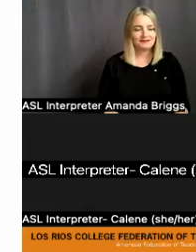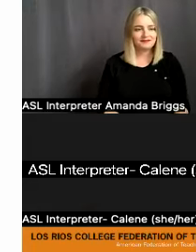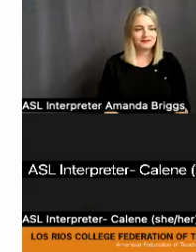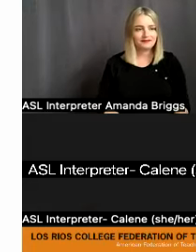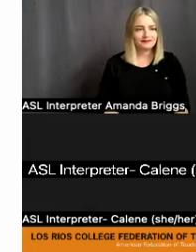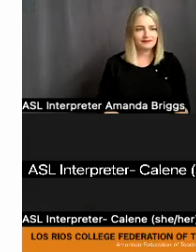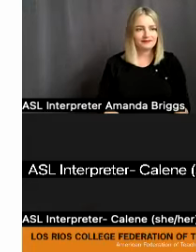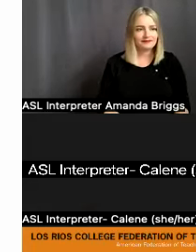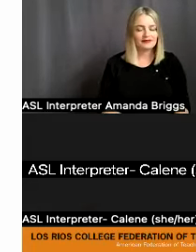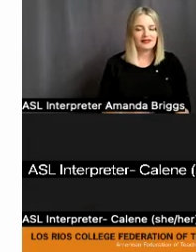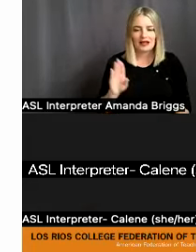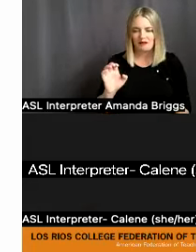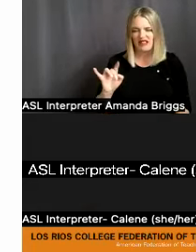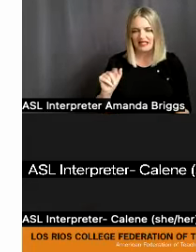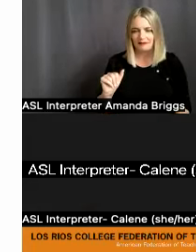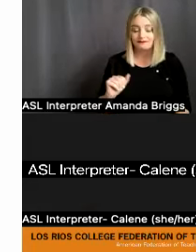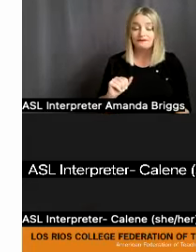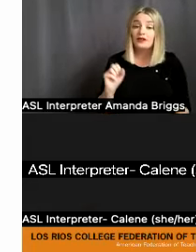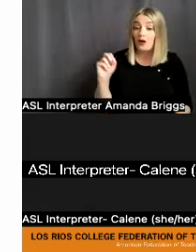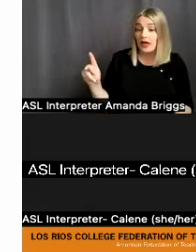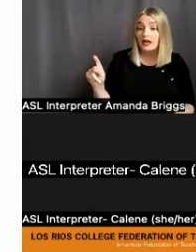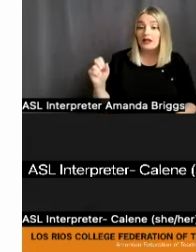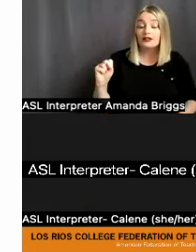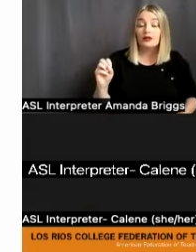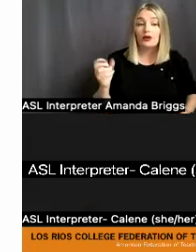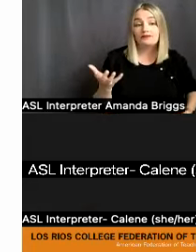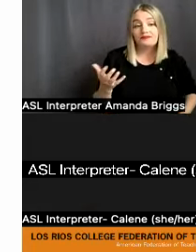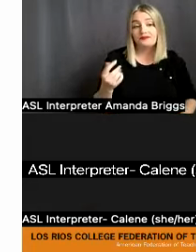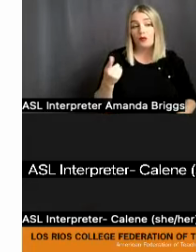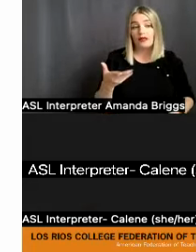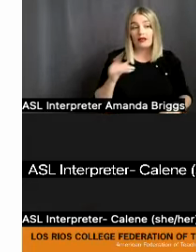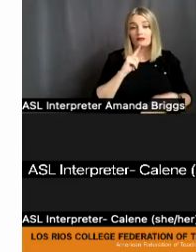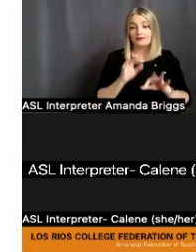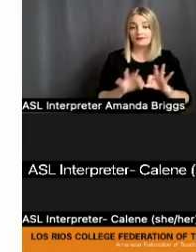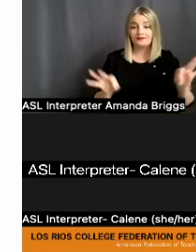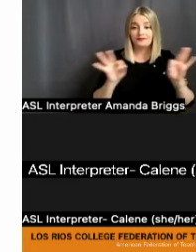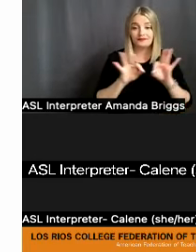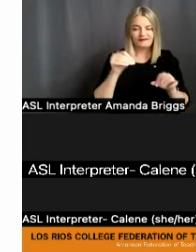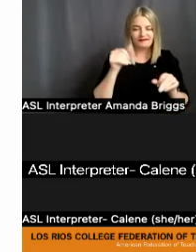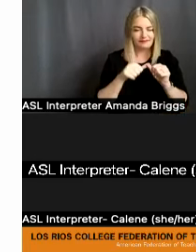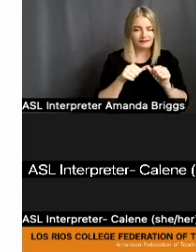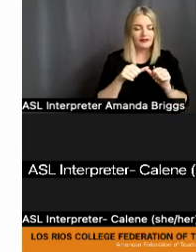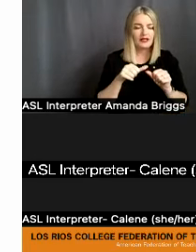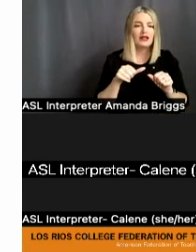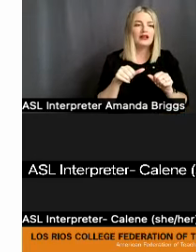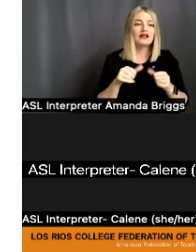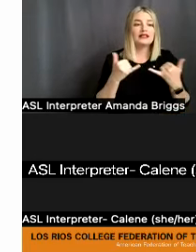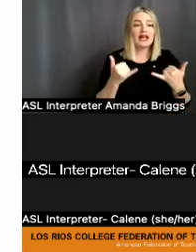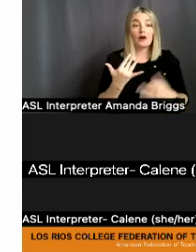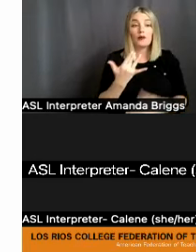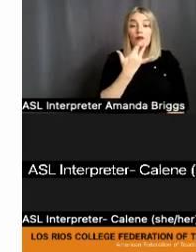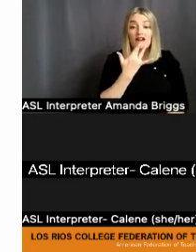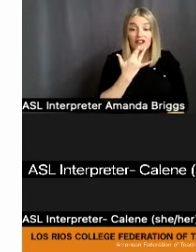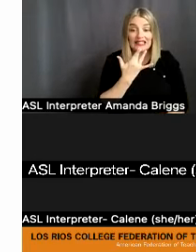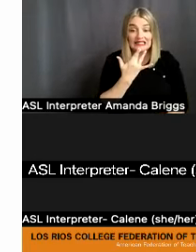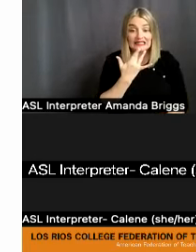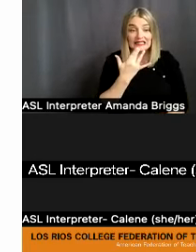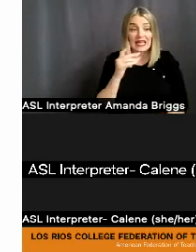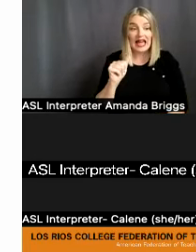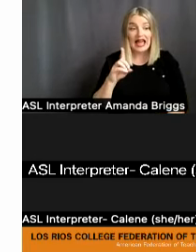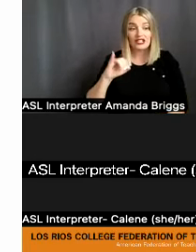Okay, and so we are, one thing that's really important to note is that now preference adjunct faculty who receive a